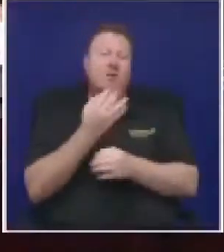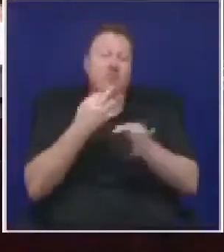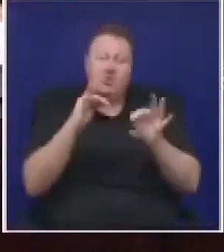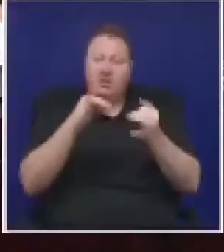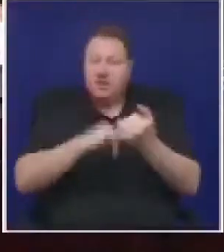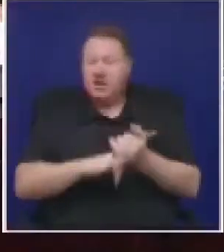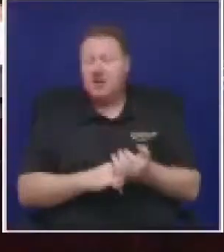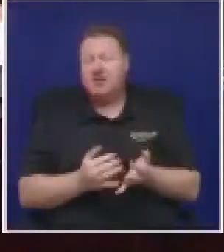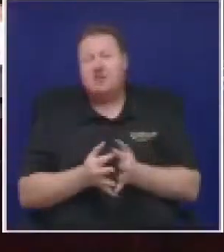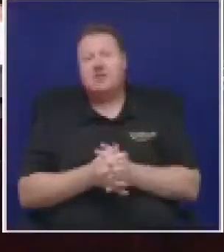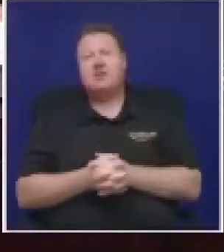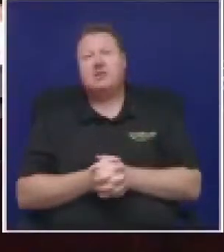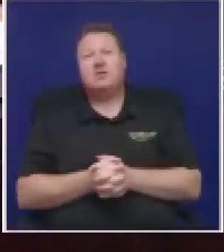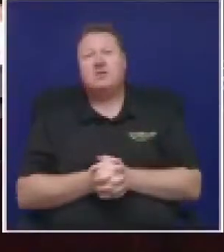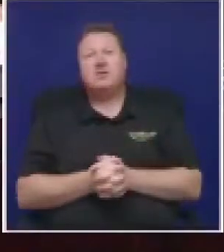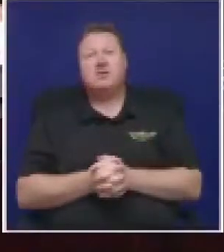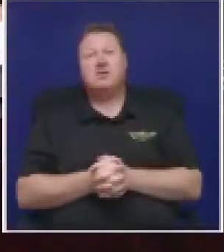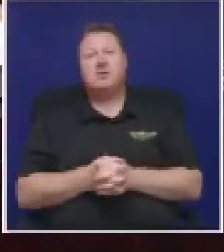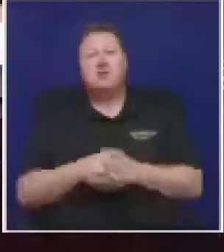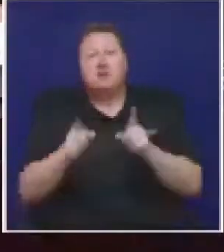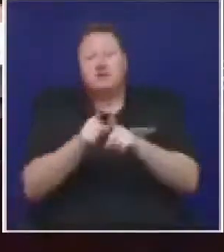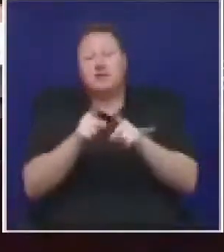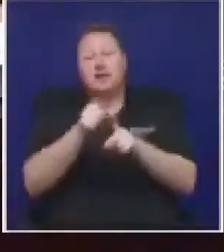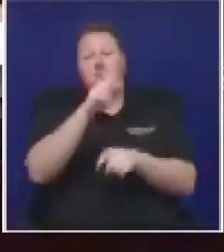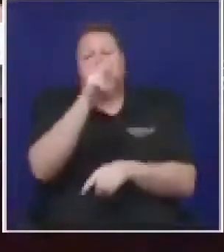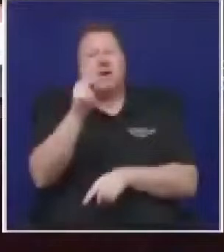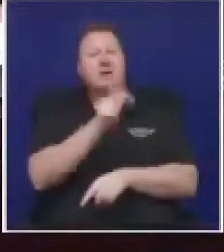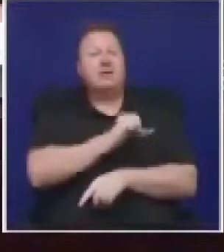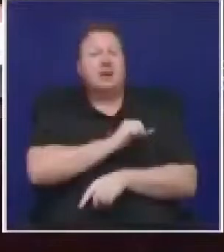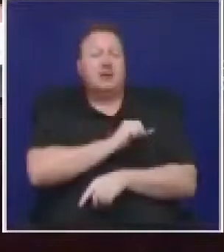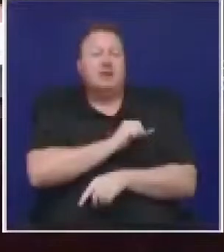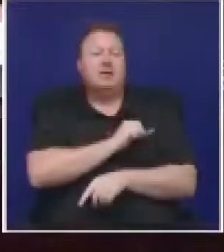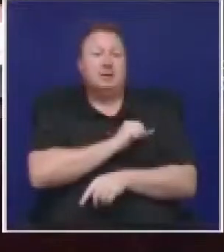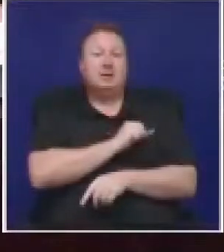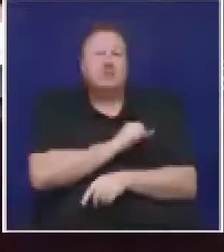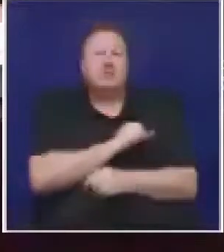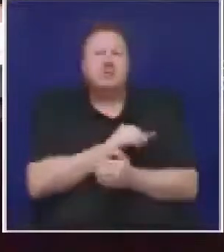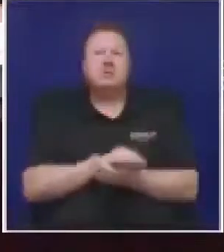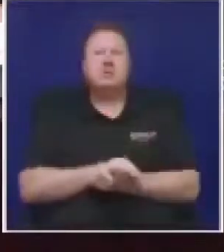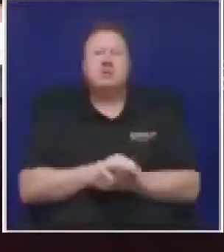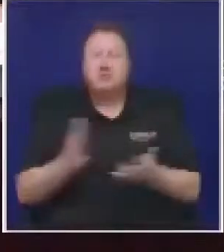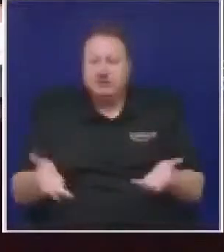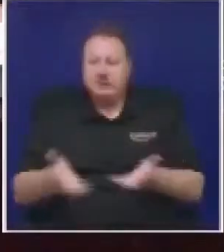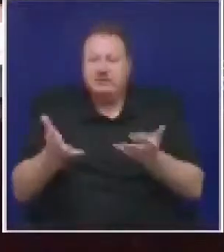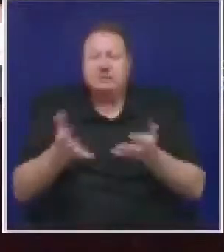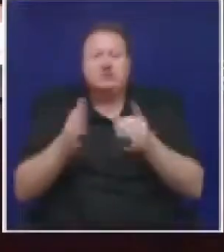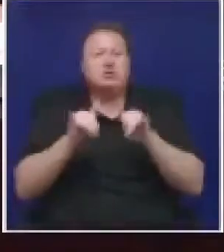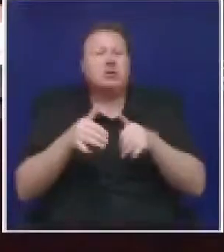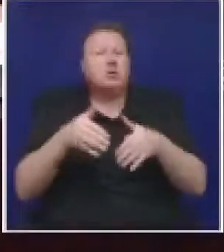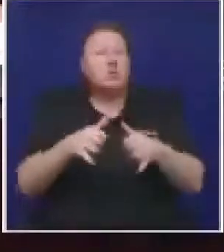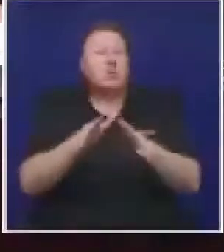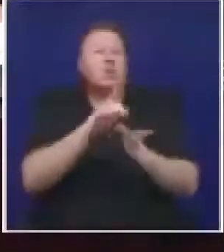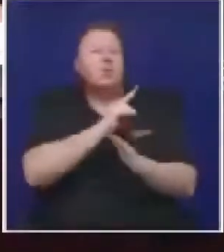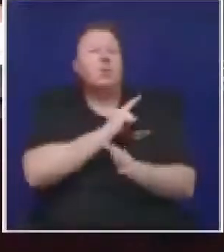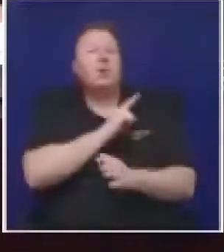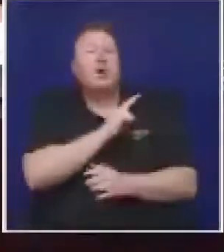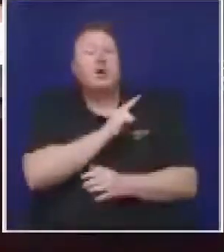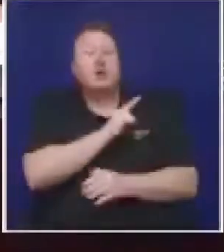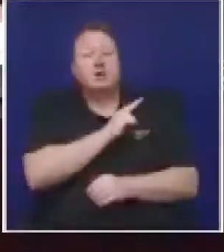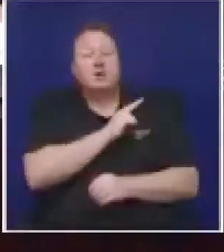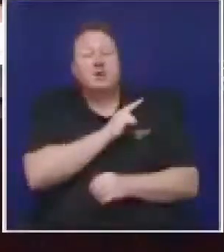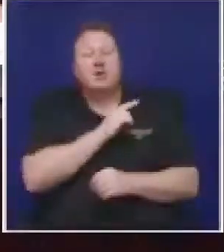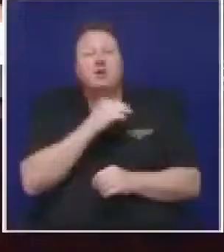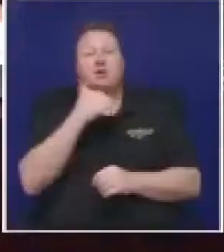State and also in KZN. So we are encouraging that as well because we want